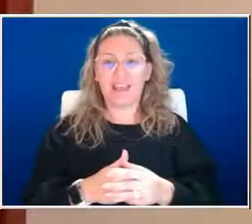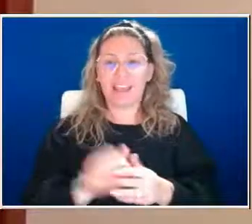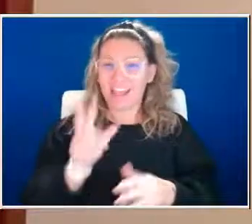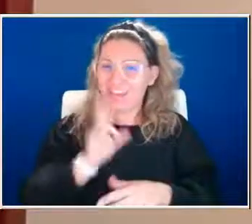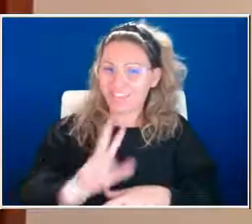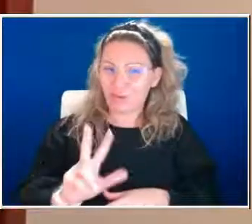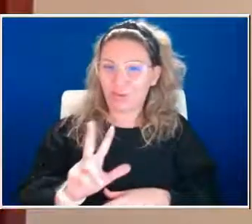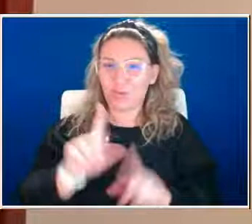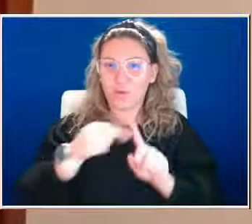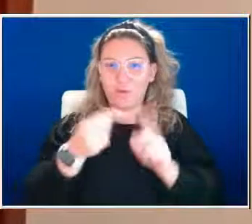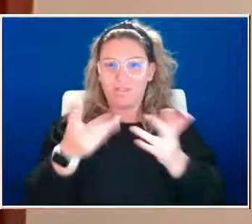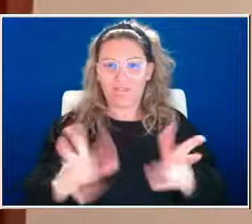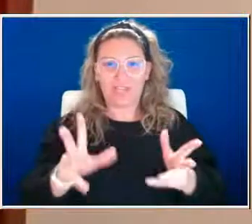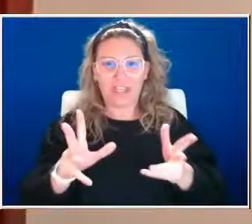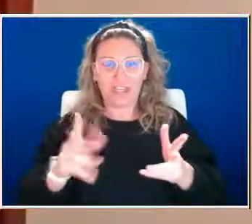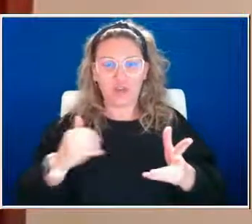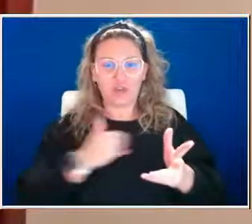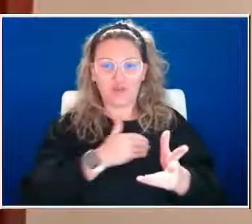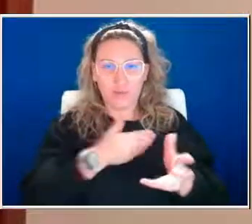and when I finished breastfeeding,